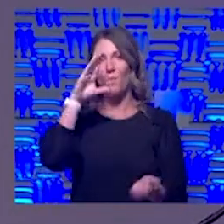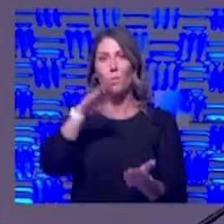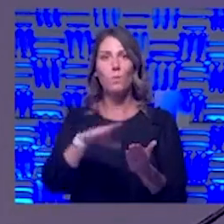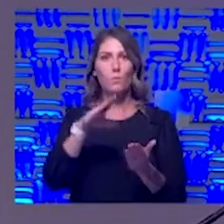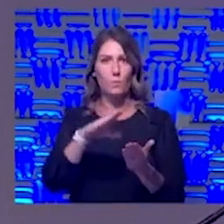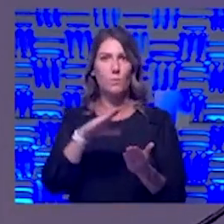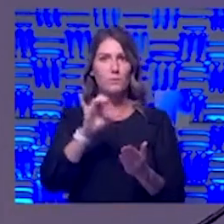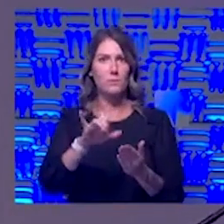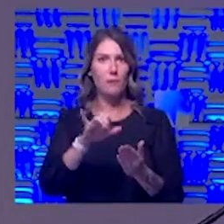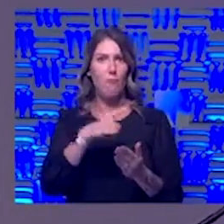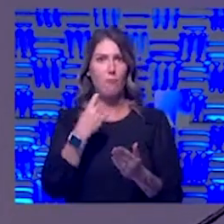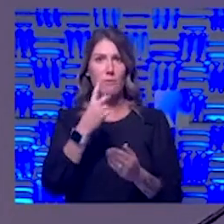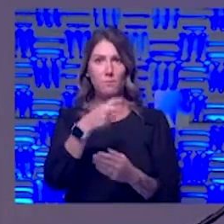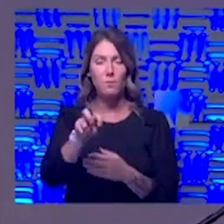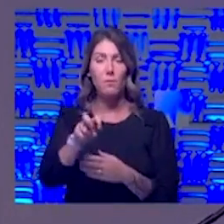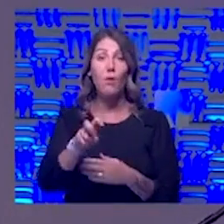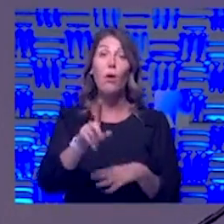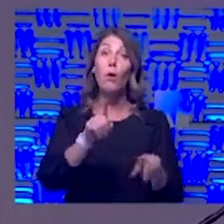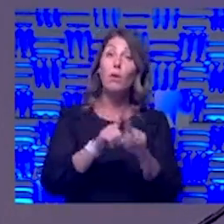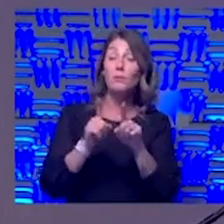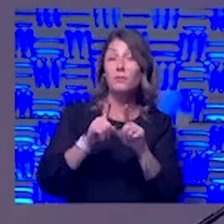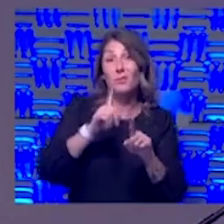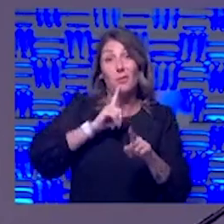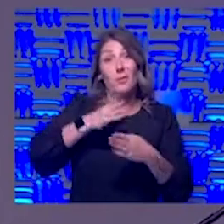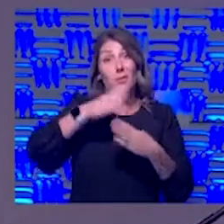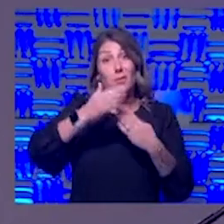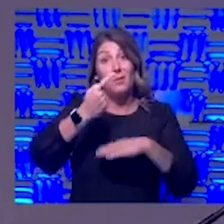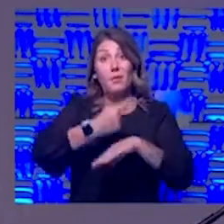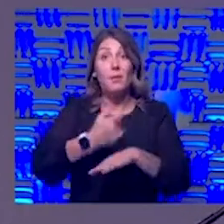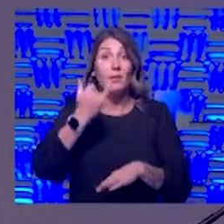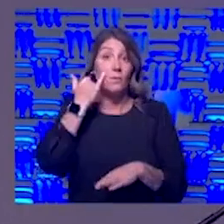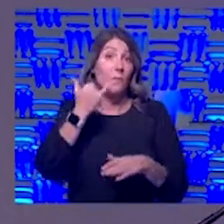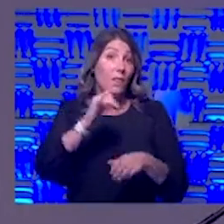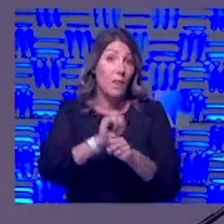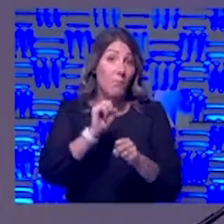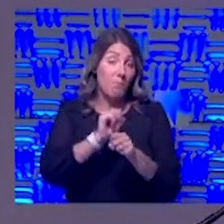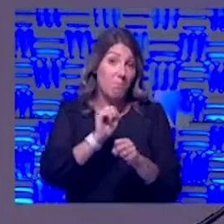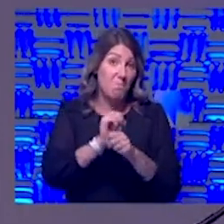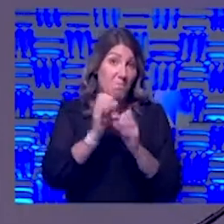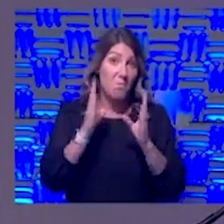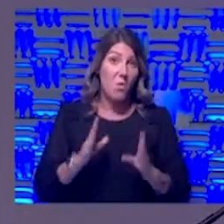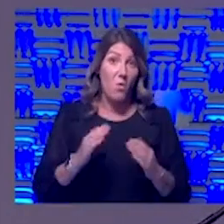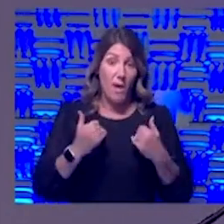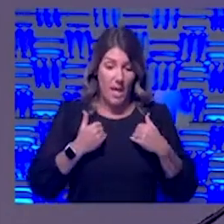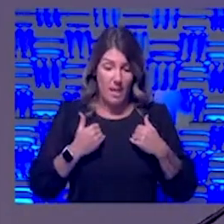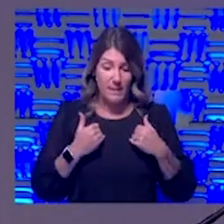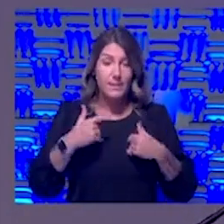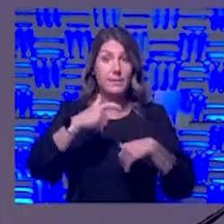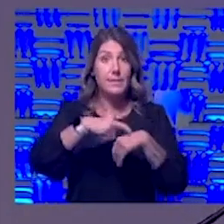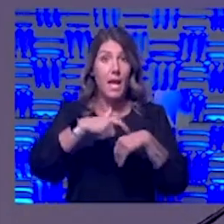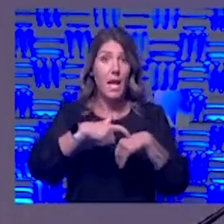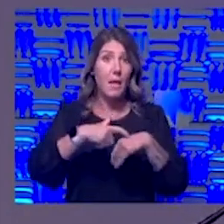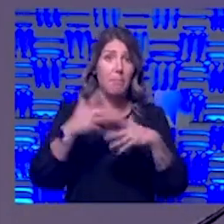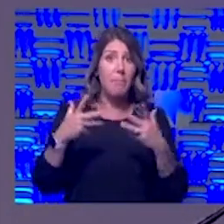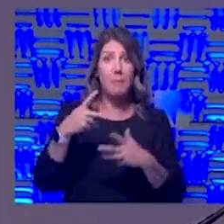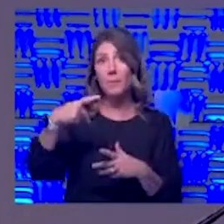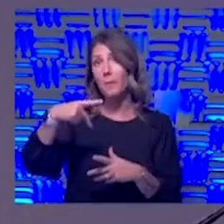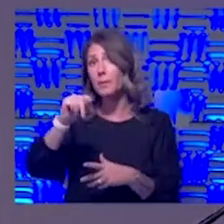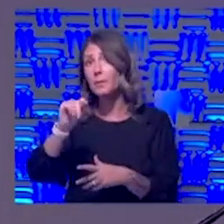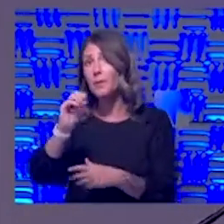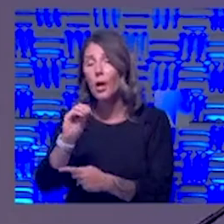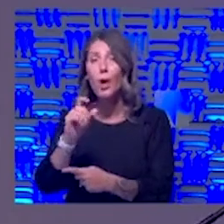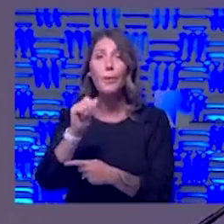of transmission. Or, you know, at the end of the day, if the employee does have time that they can take off of work,